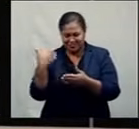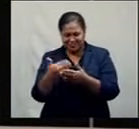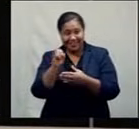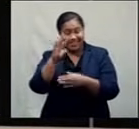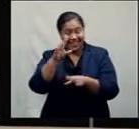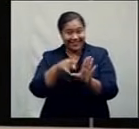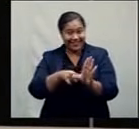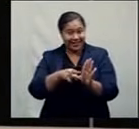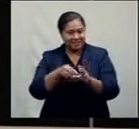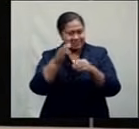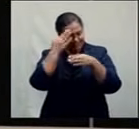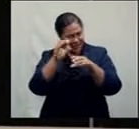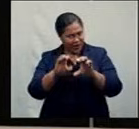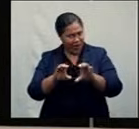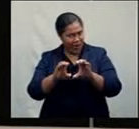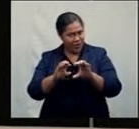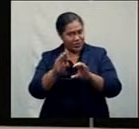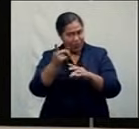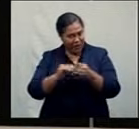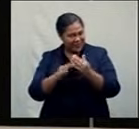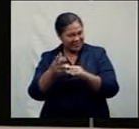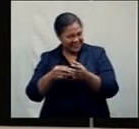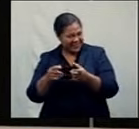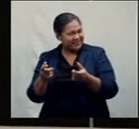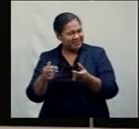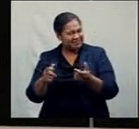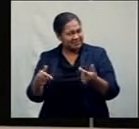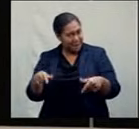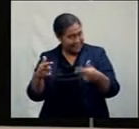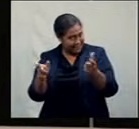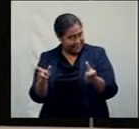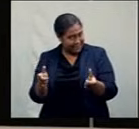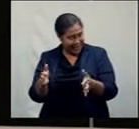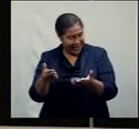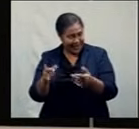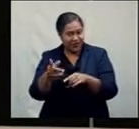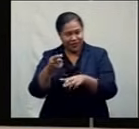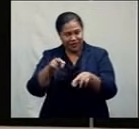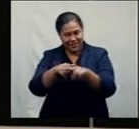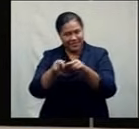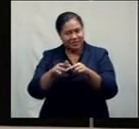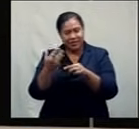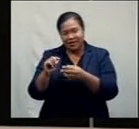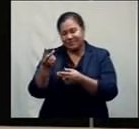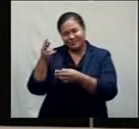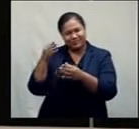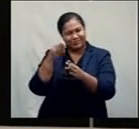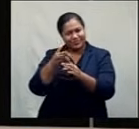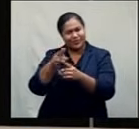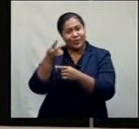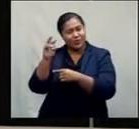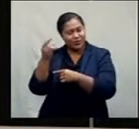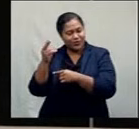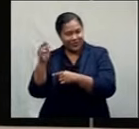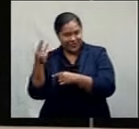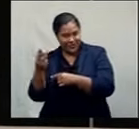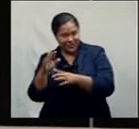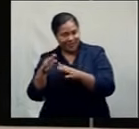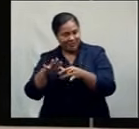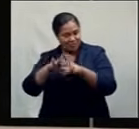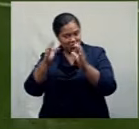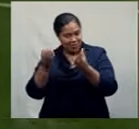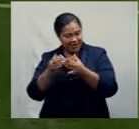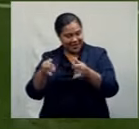Cotter, this is one of the many build-up matches for Fiji as they plan towards the 2023 Rugby World Cup. Caroline Itavi